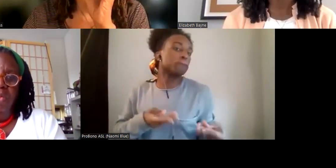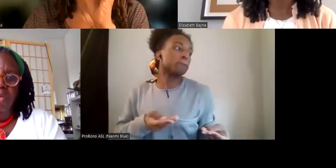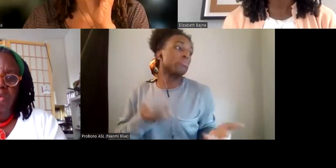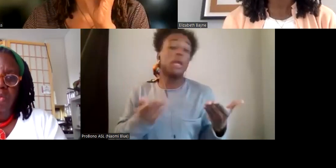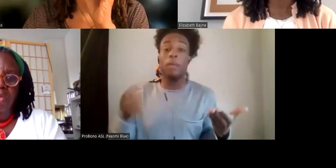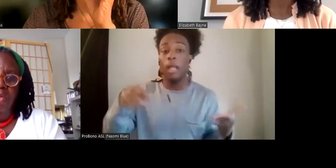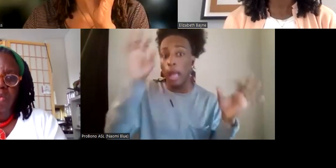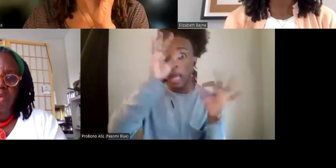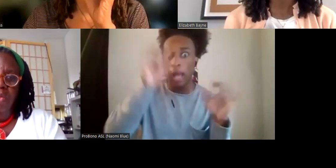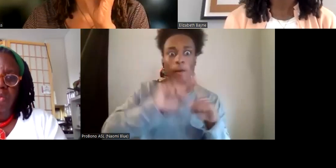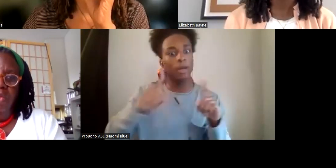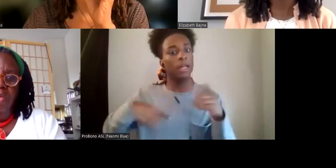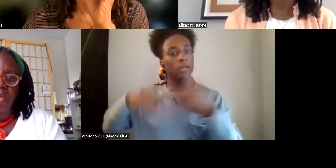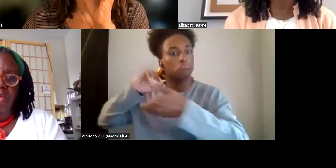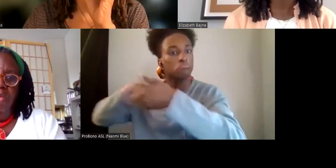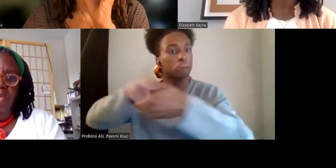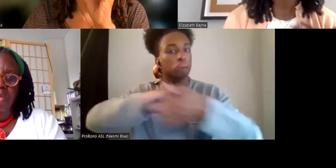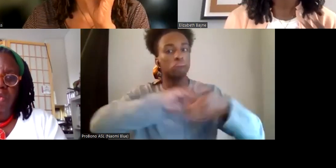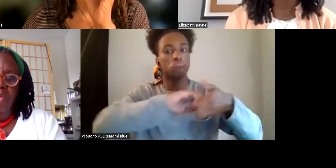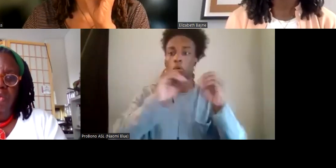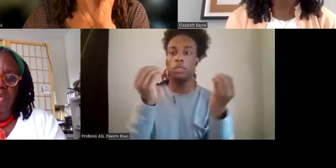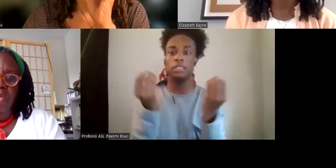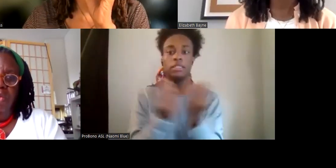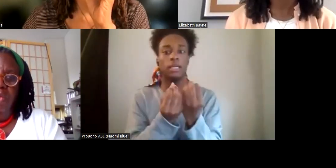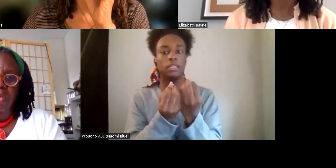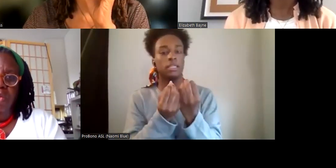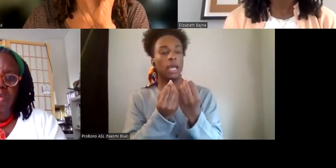with organizations and speaking with health professionals and speaking with